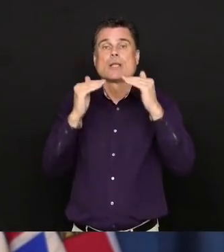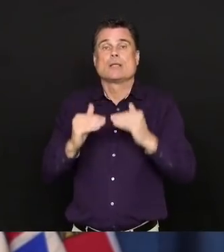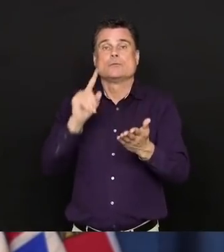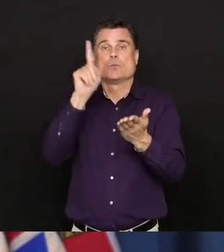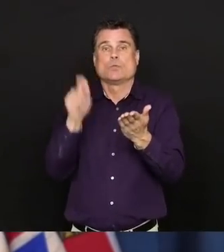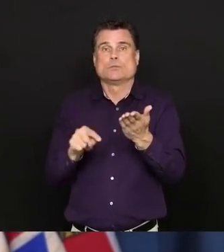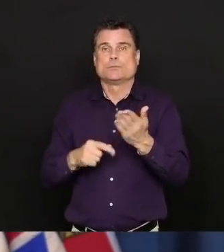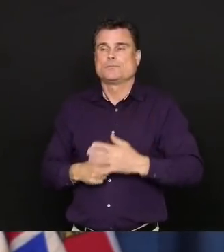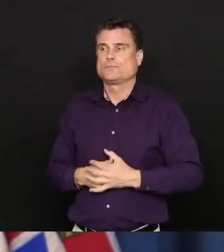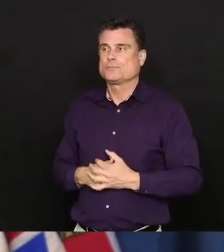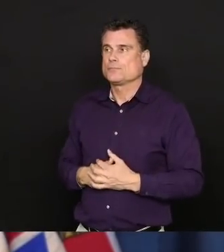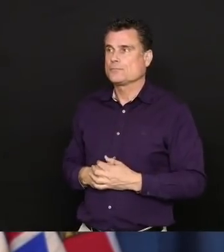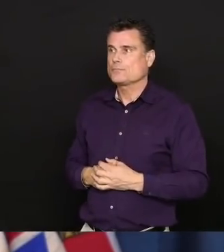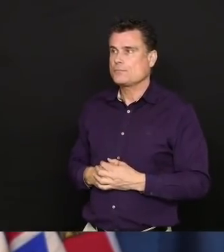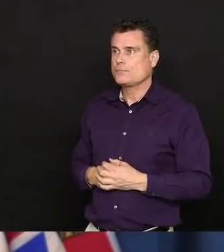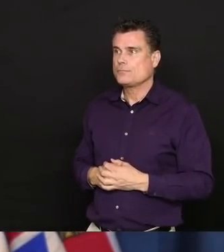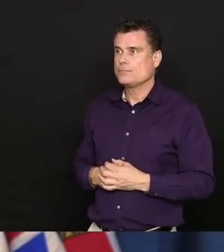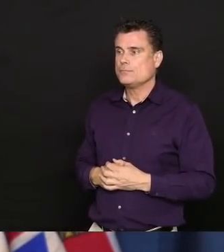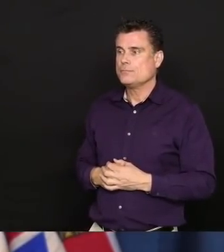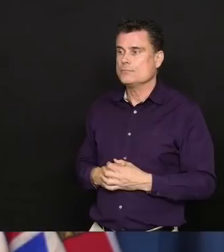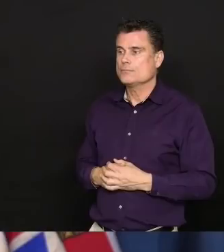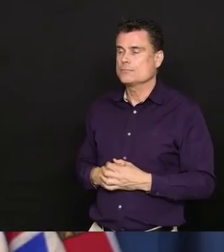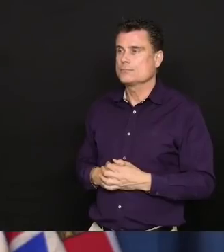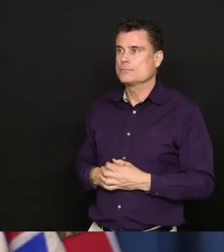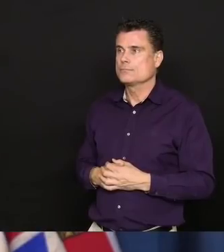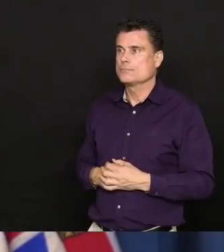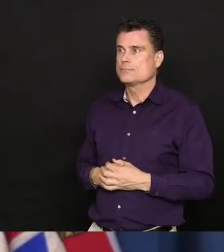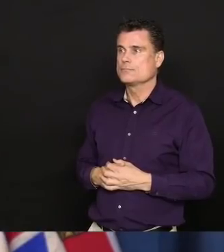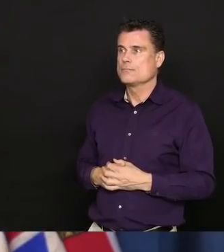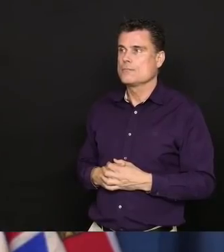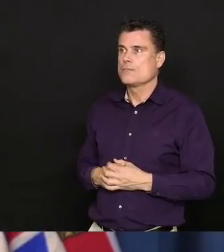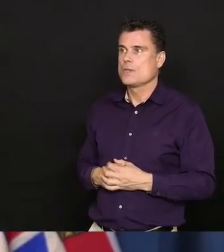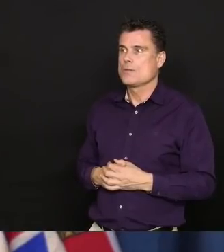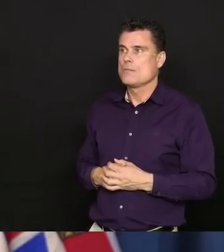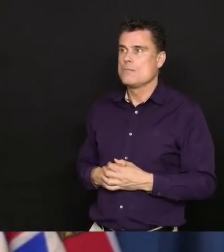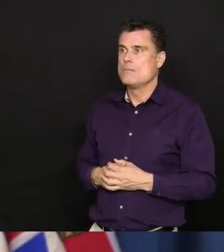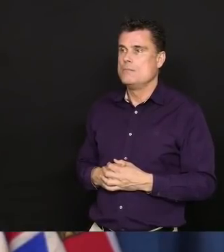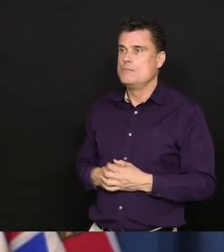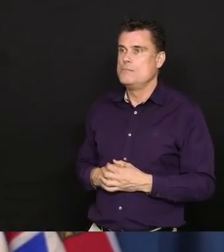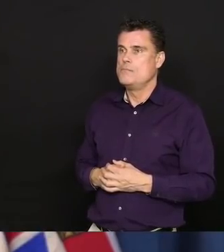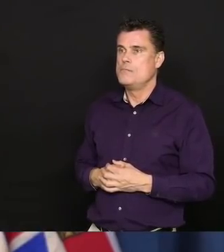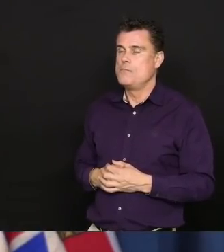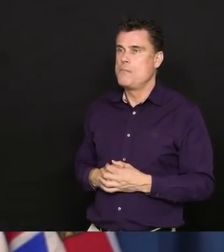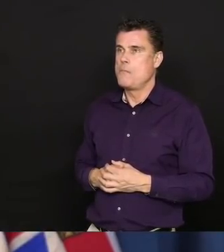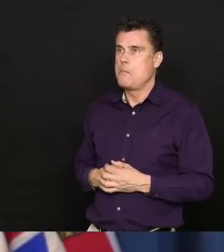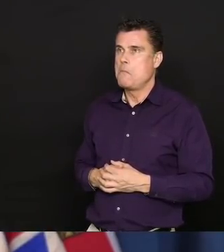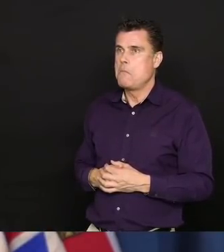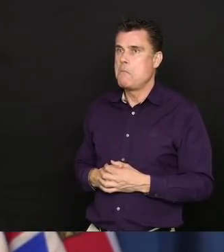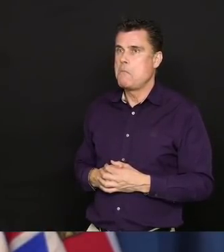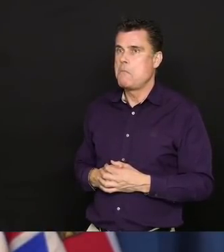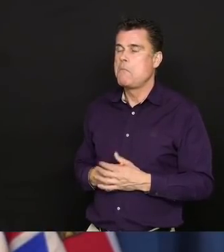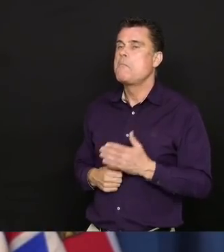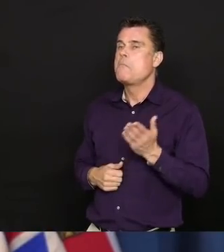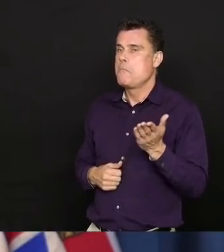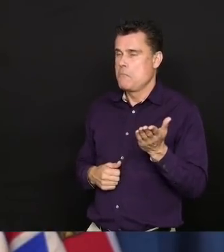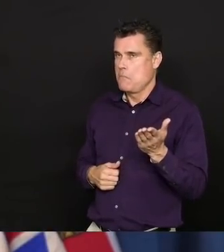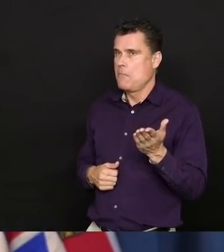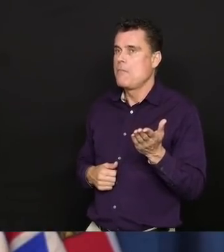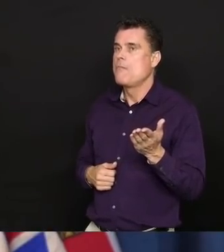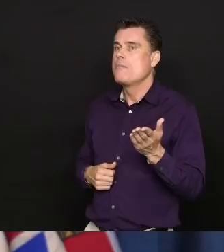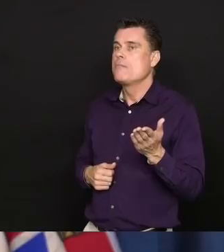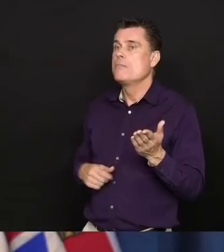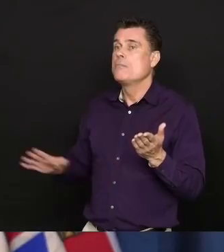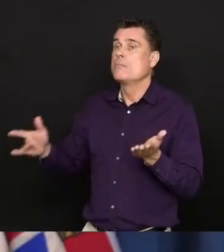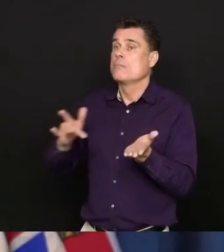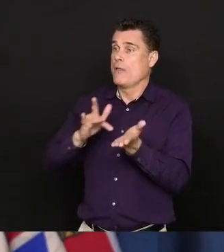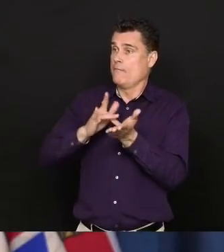Pharmacists are now allowed to restrict dispensing prescriptions to a 30-day supply. We're hearing concerns from seniors and other low-income people